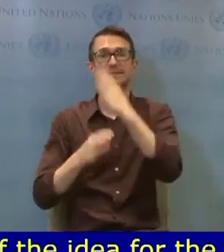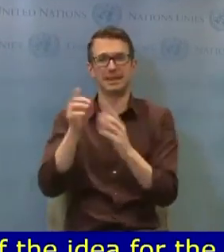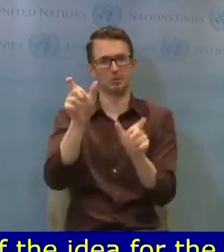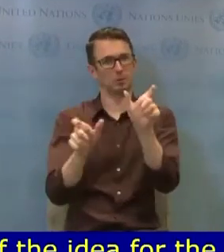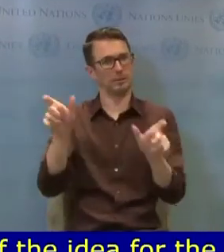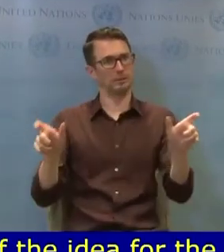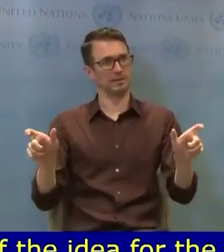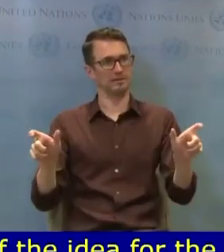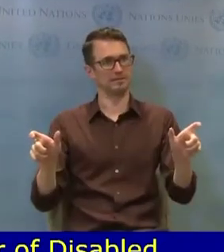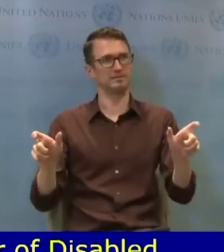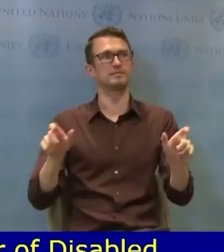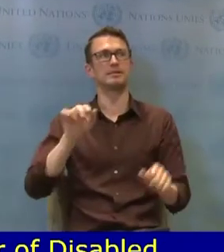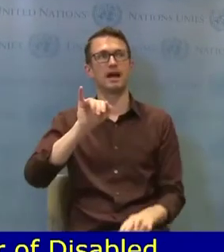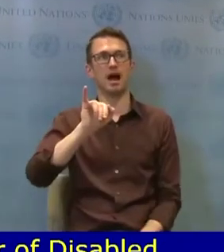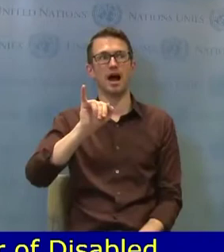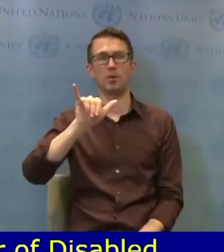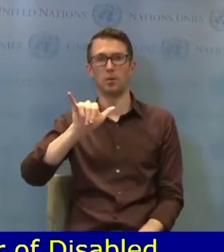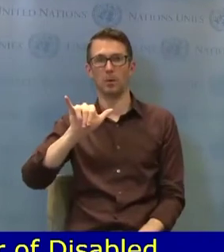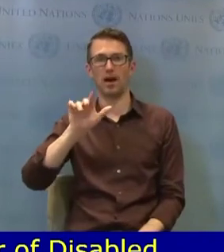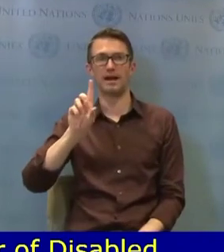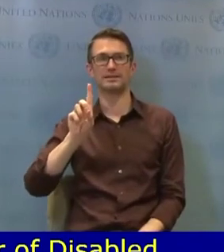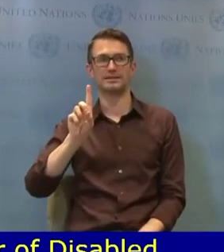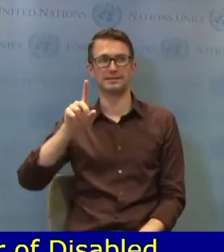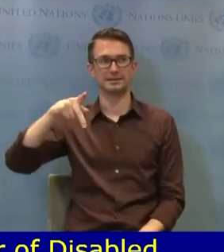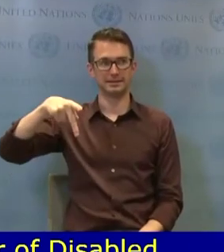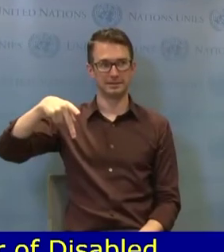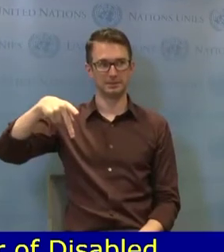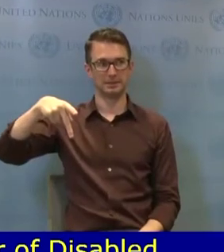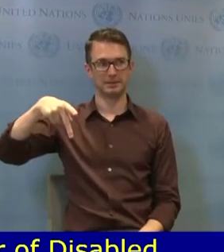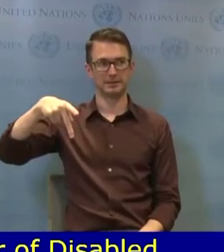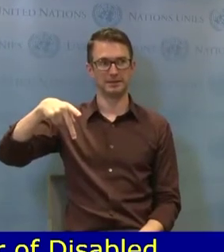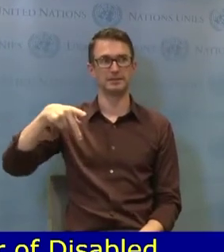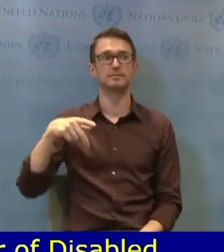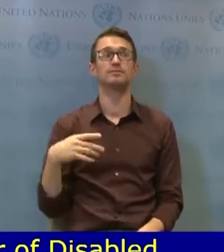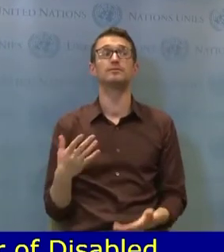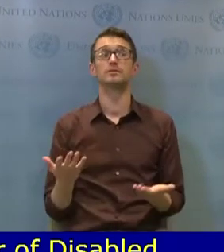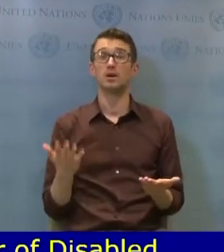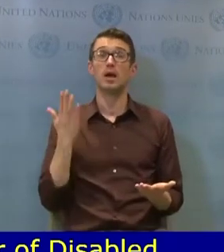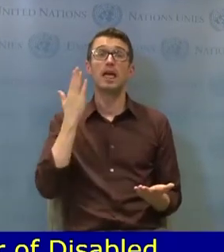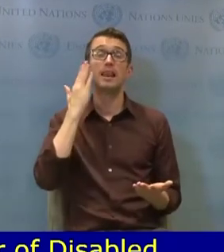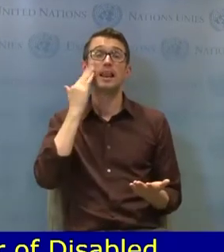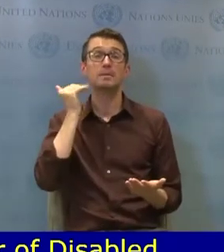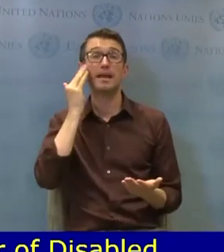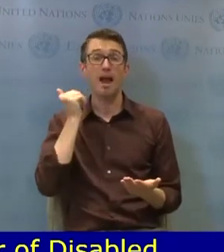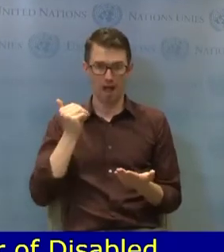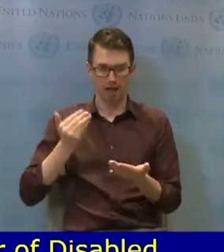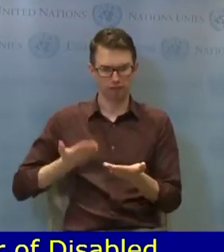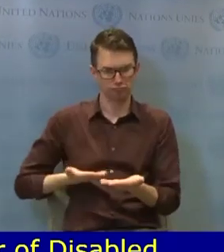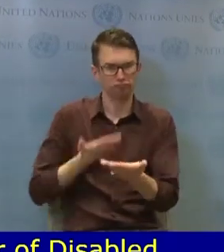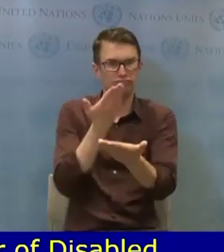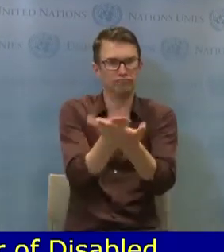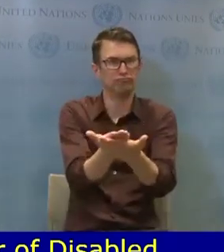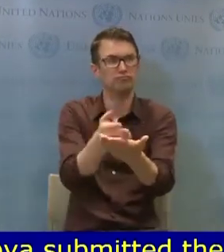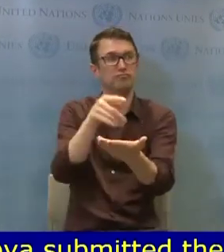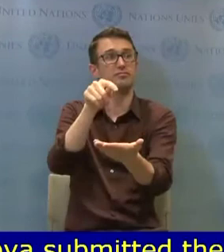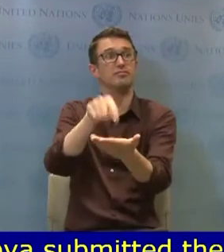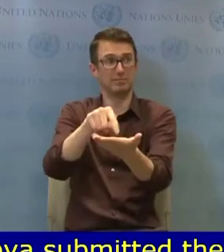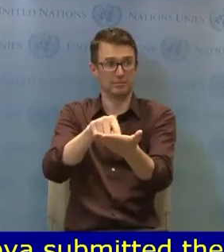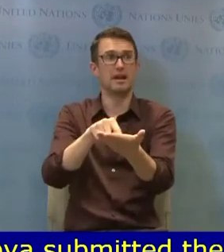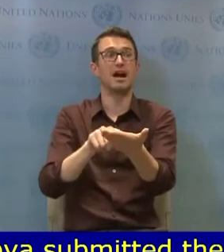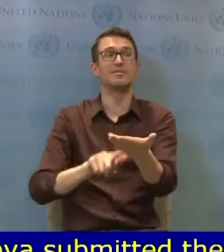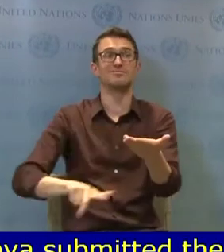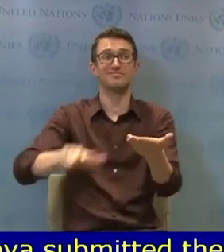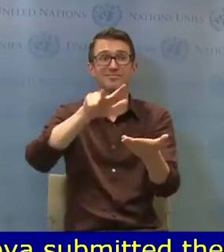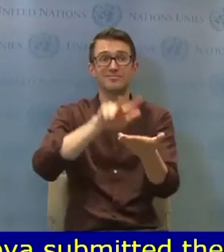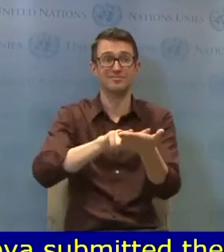resolution proposing the IYDP to the UN General Assembly, which adopted it in 1974 and created a 23-member state planning committee